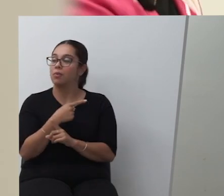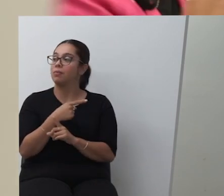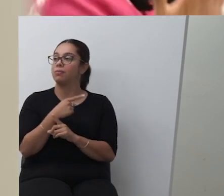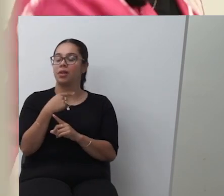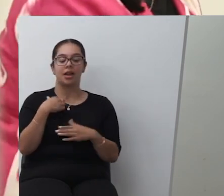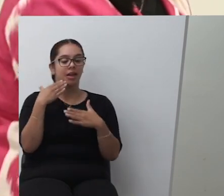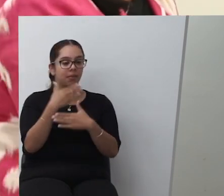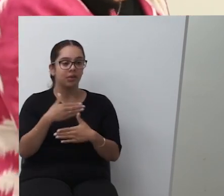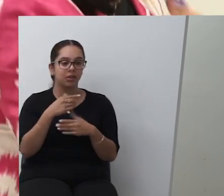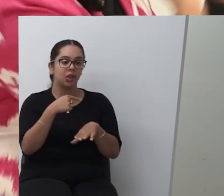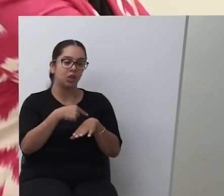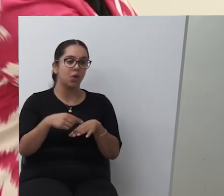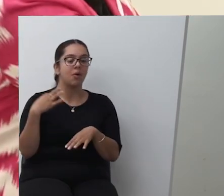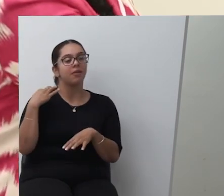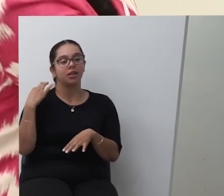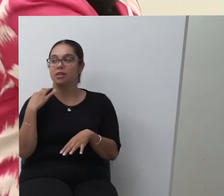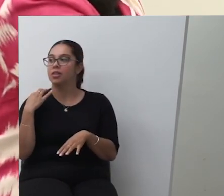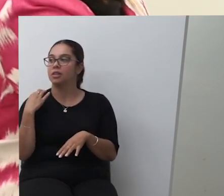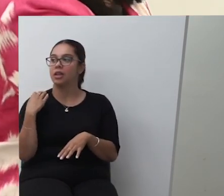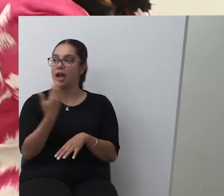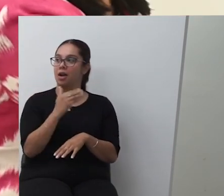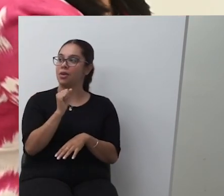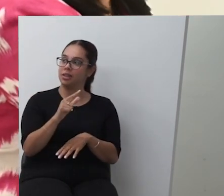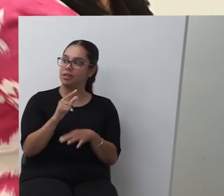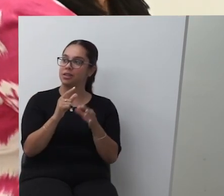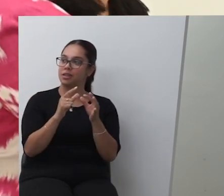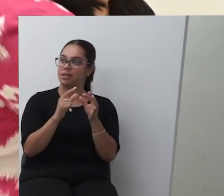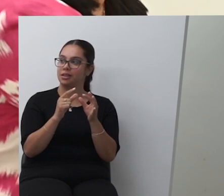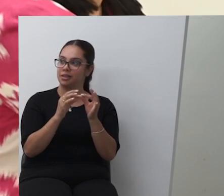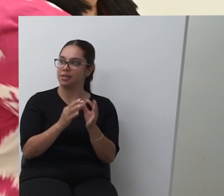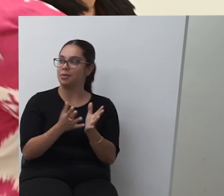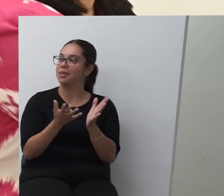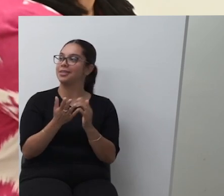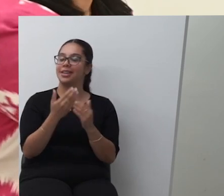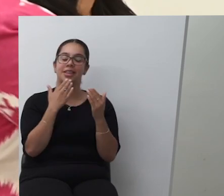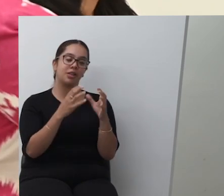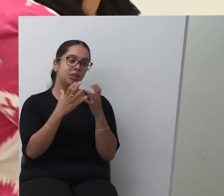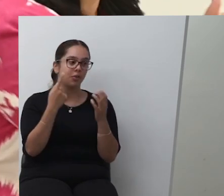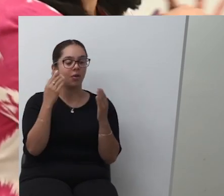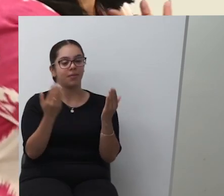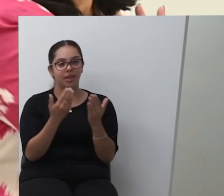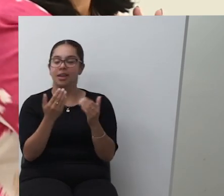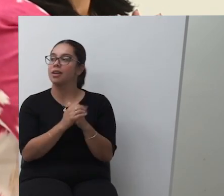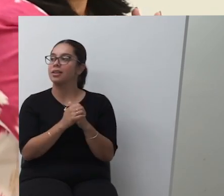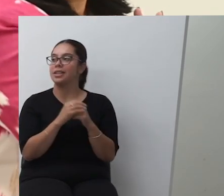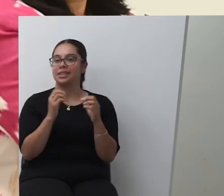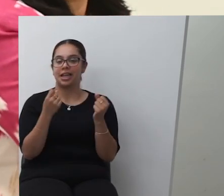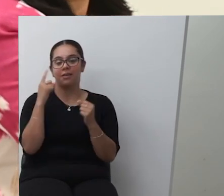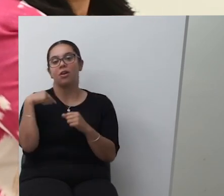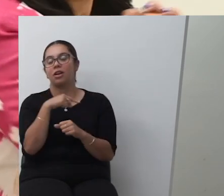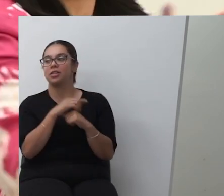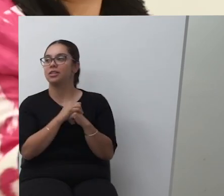And appreciate the GYOPO volunteers, our ASL. Thank you so much for being here and staying for us.